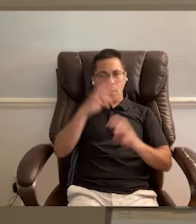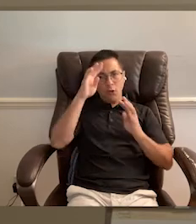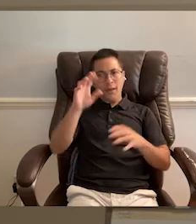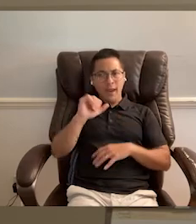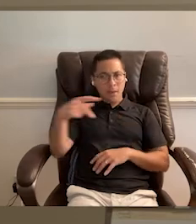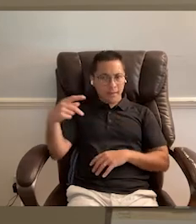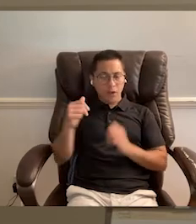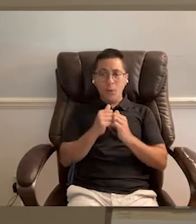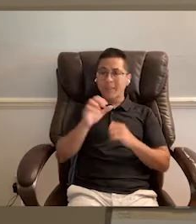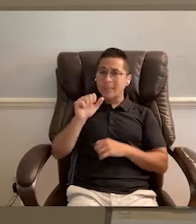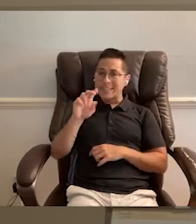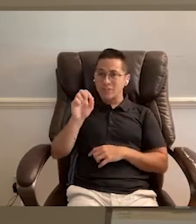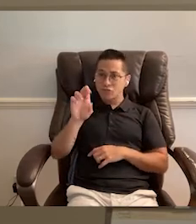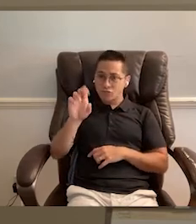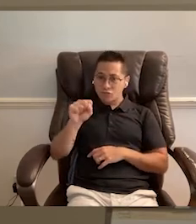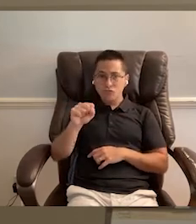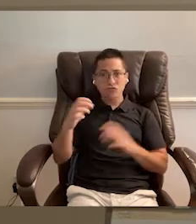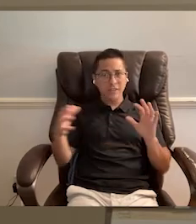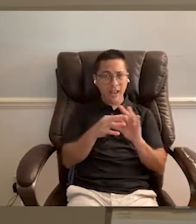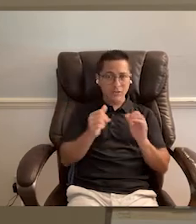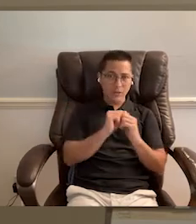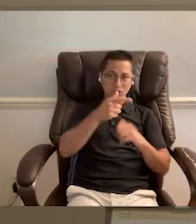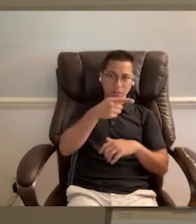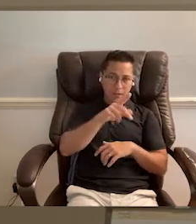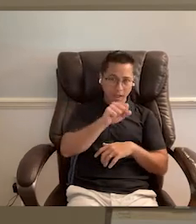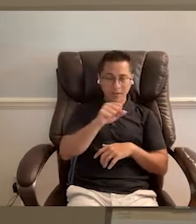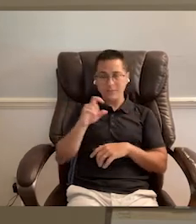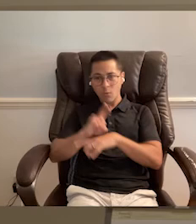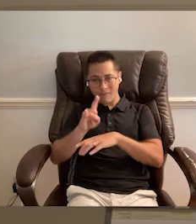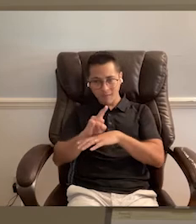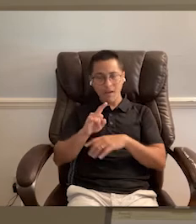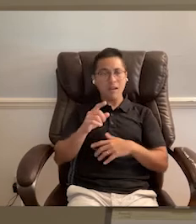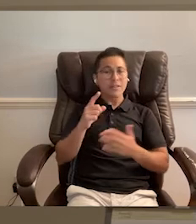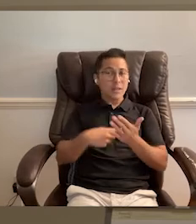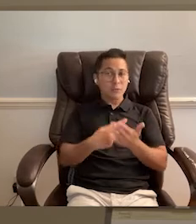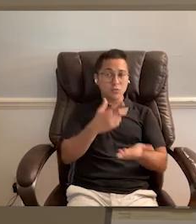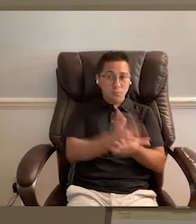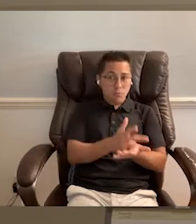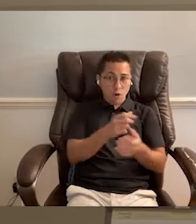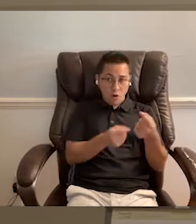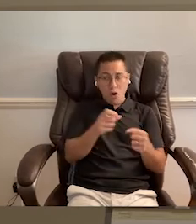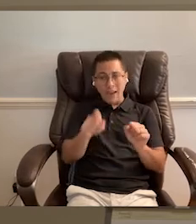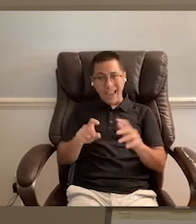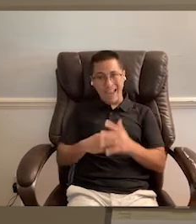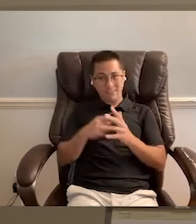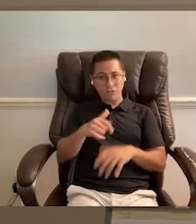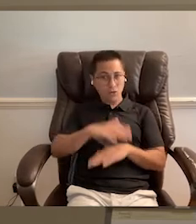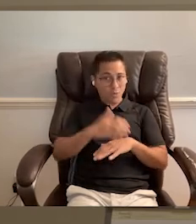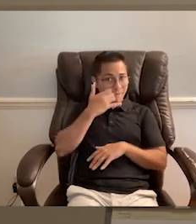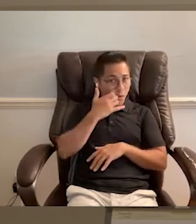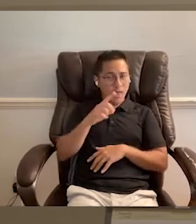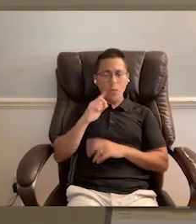office that you're looking for. Again, we use AI for this as well, because the camera looks at different objects on